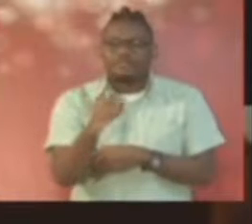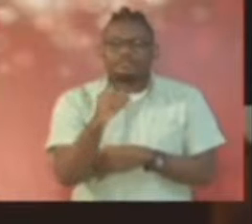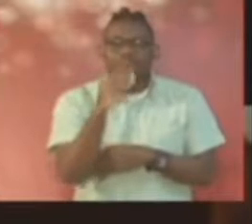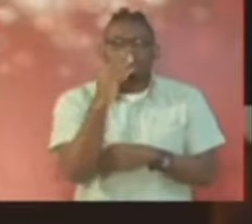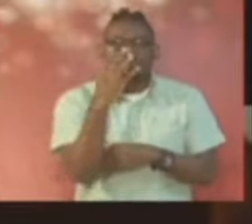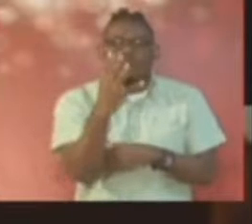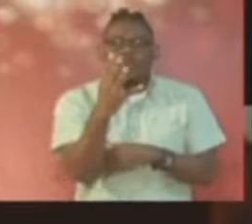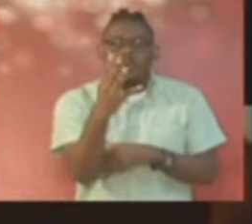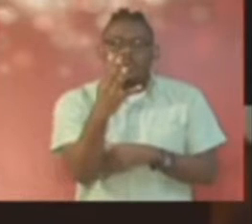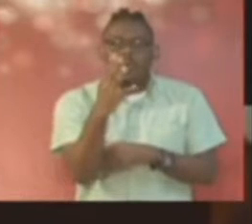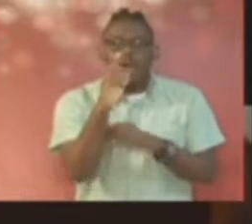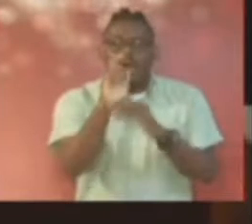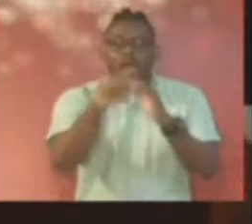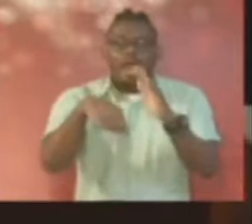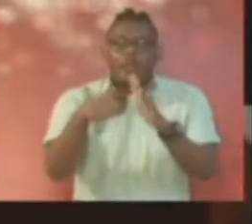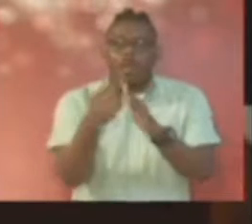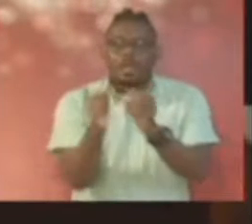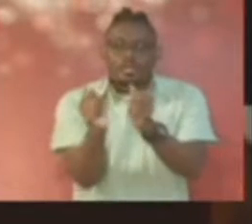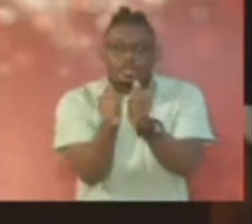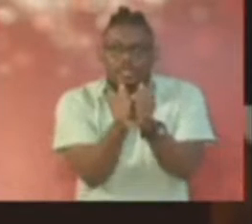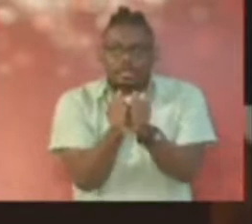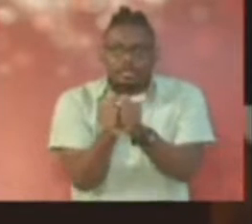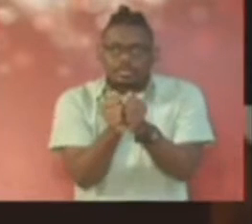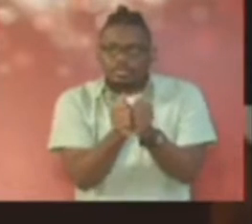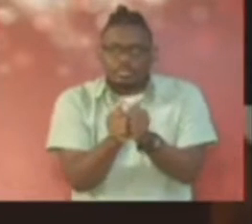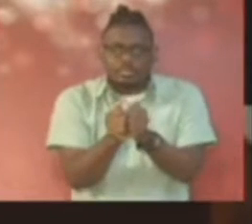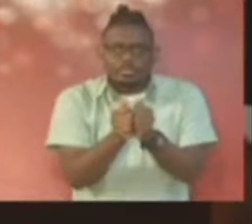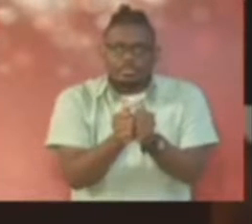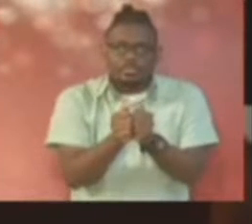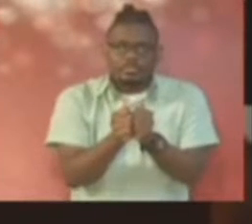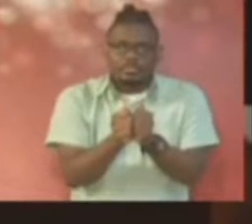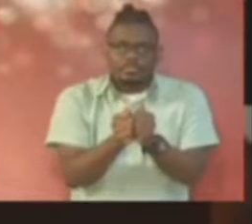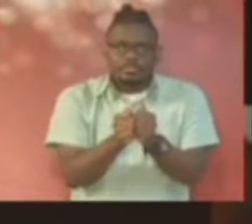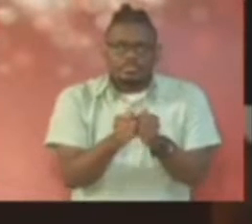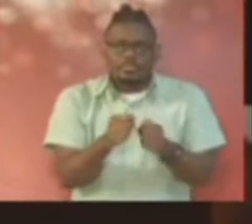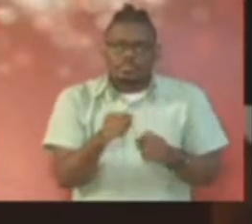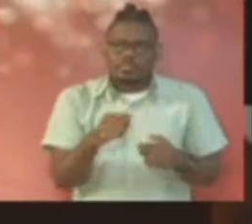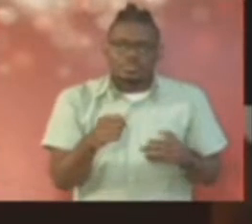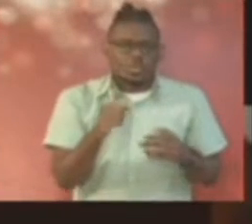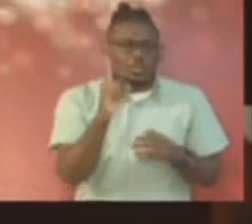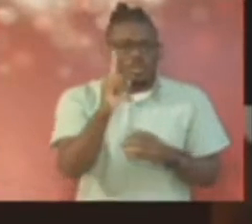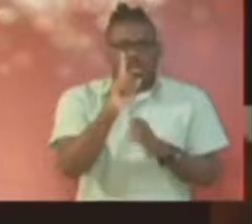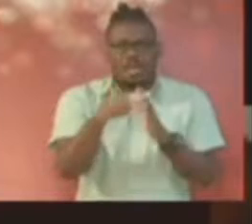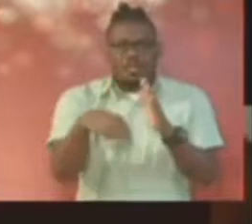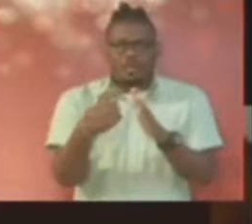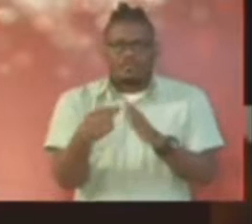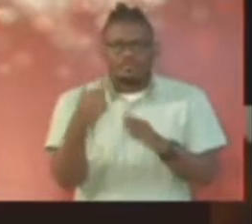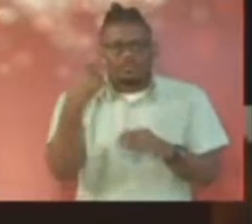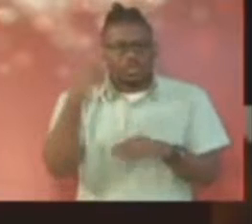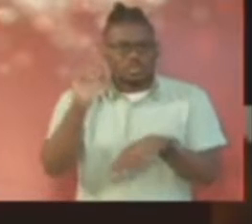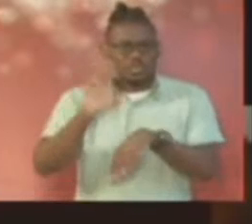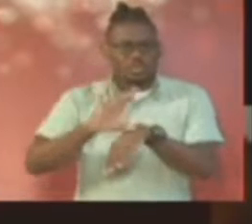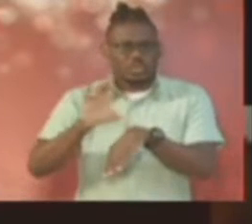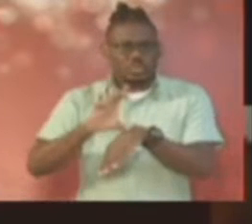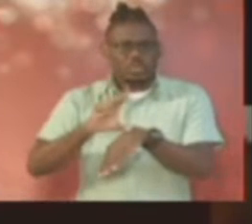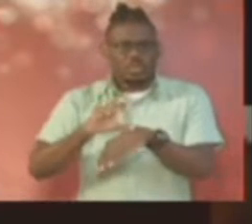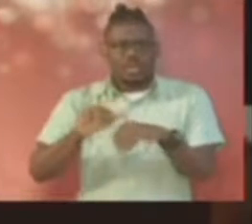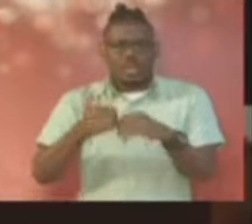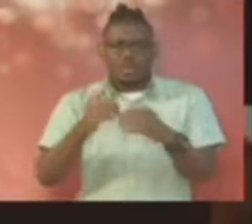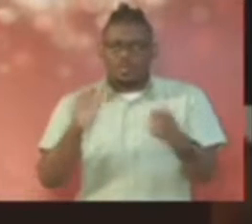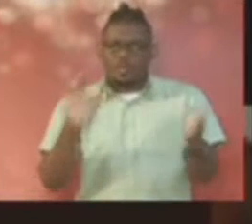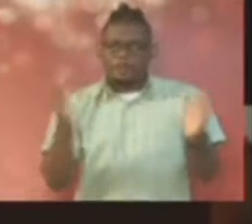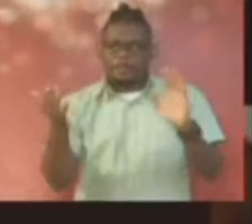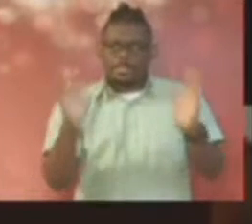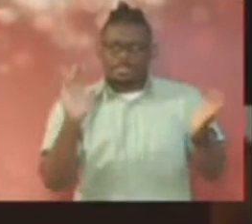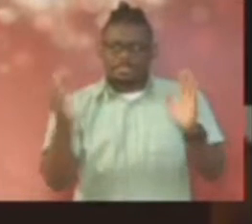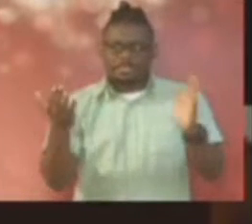as opposed to 1 hour for religious bodies? In the light of what happens vis-a-vis